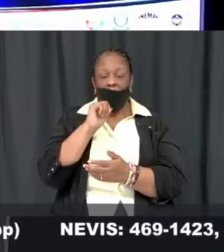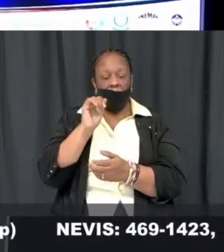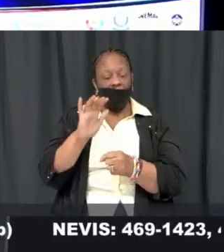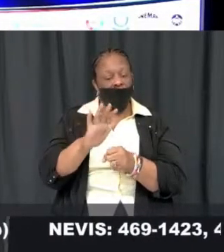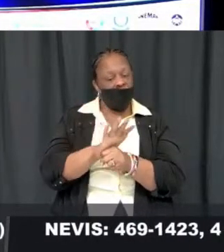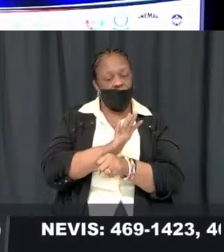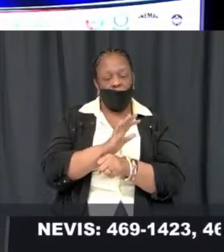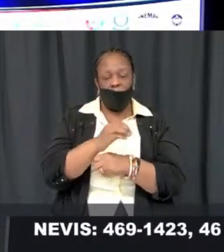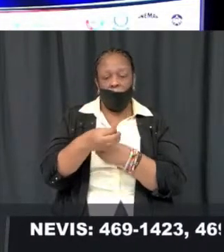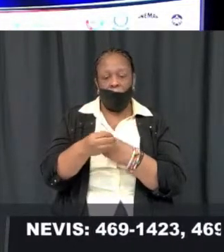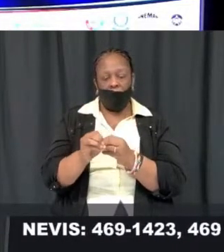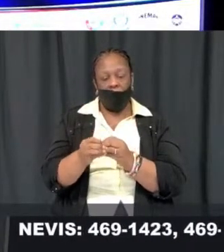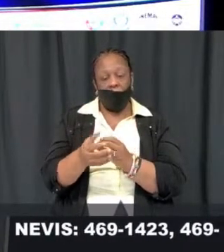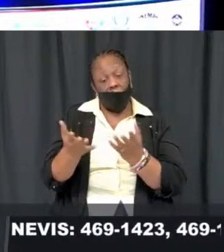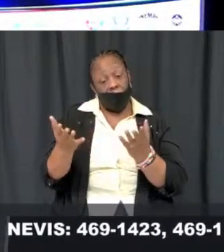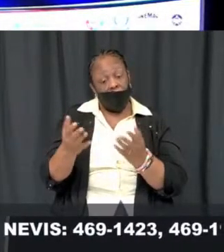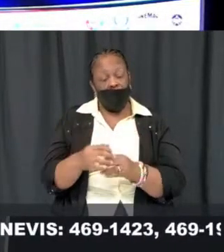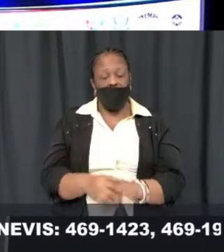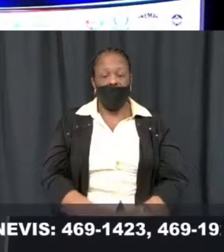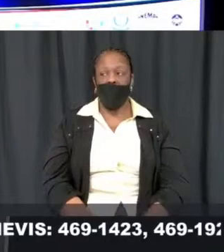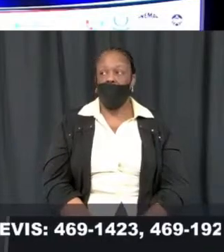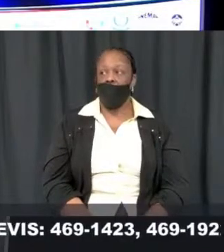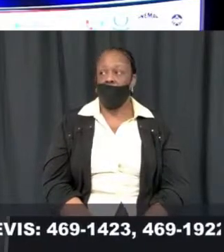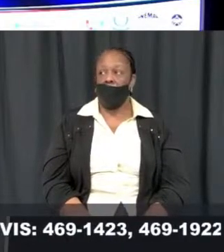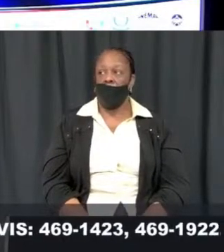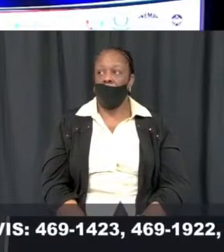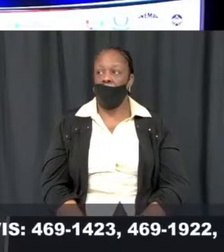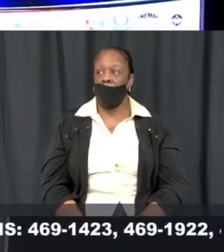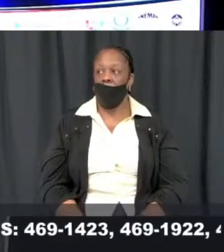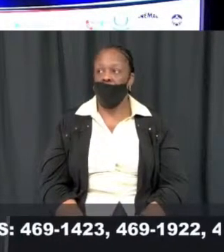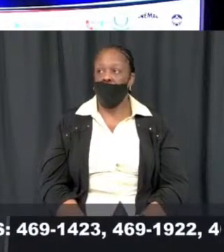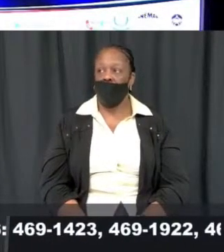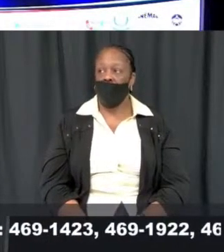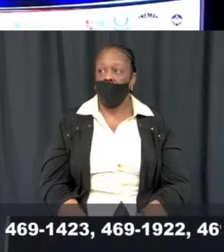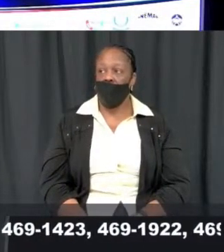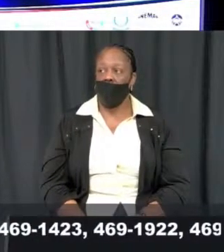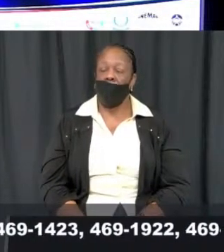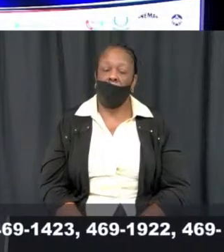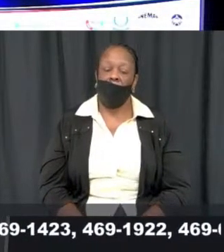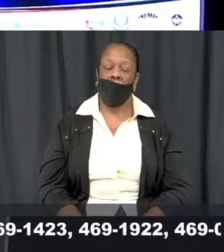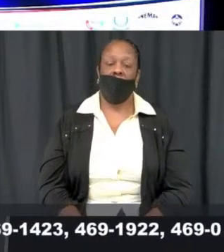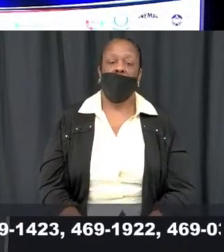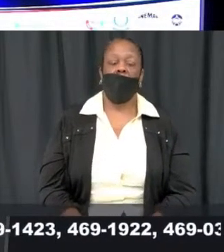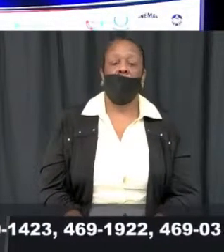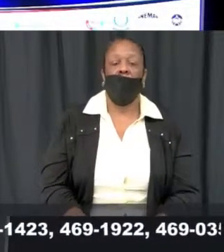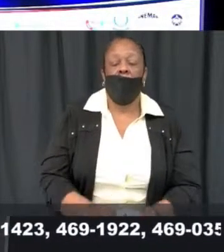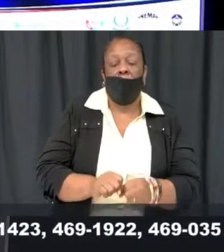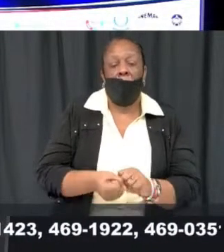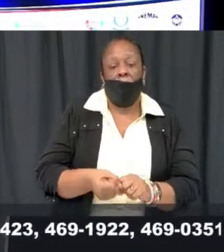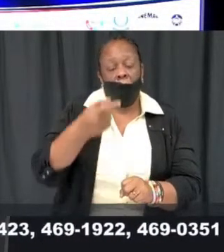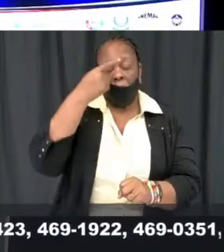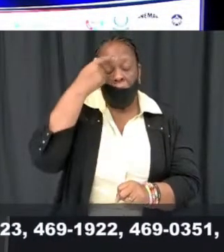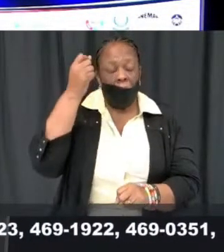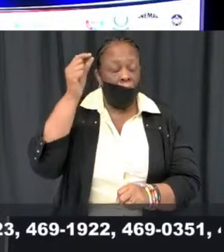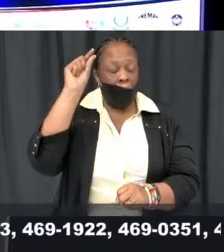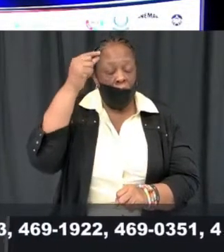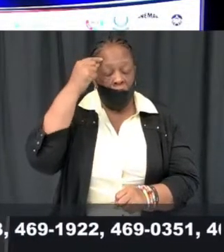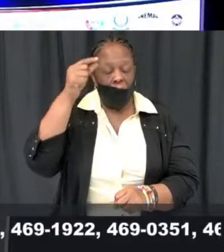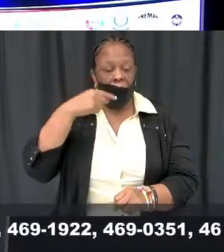the government to so require that and for the Cabinet Secretary to offer that type of